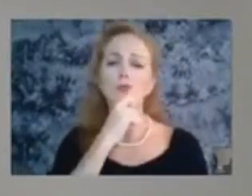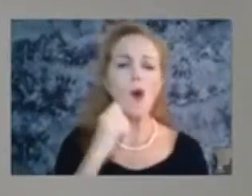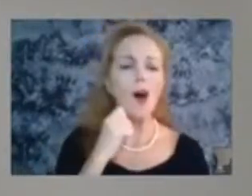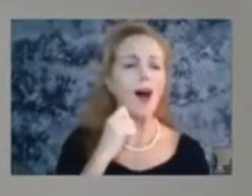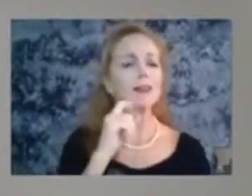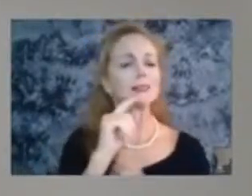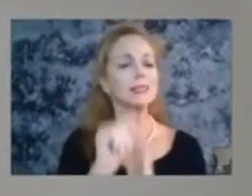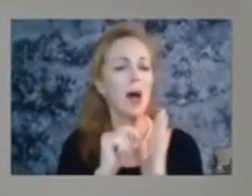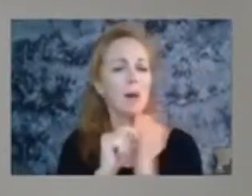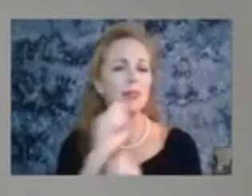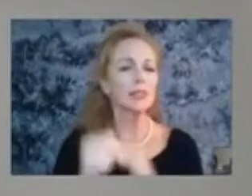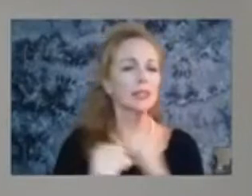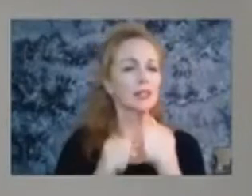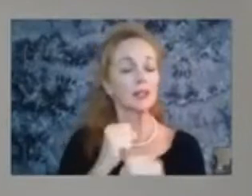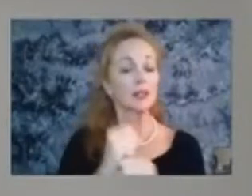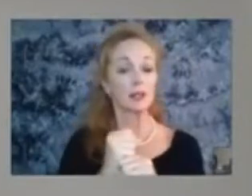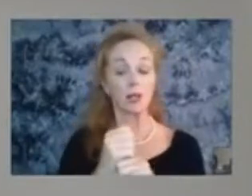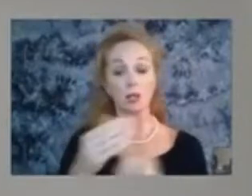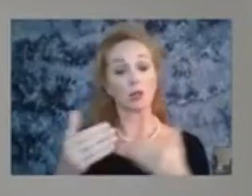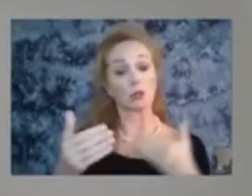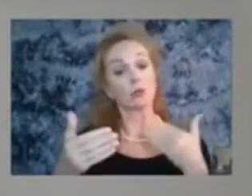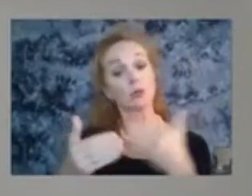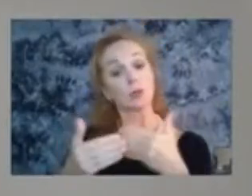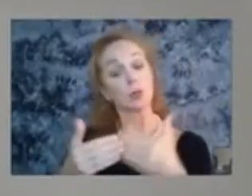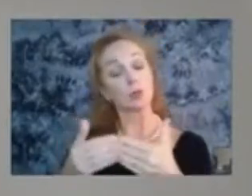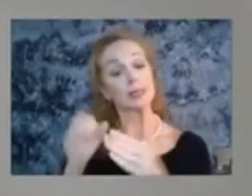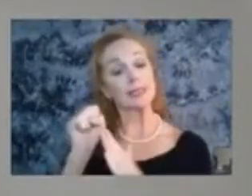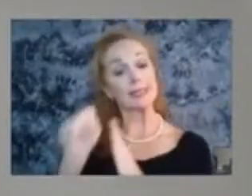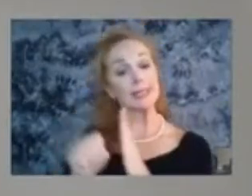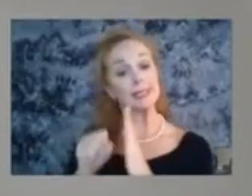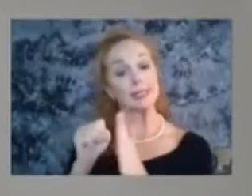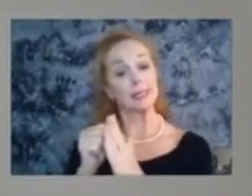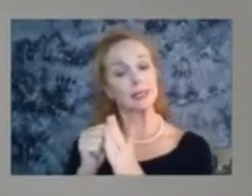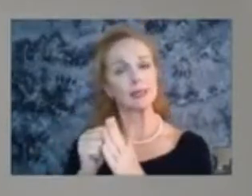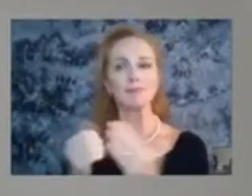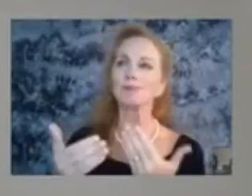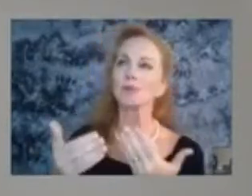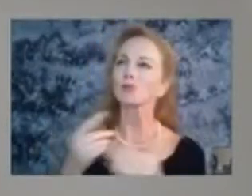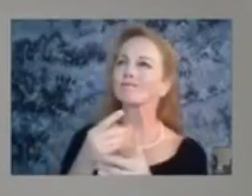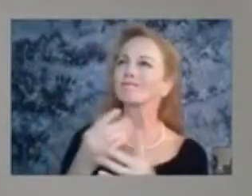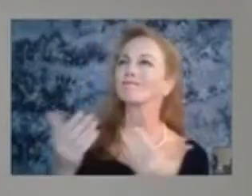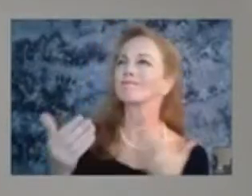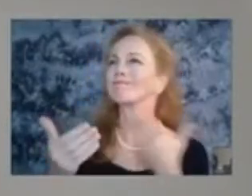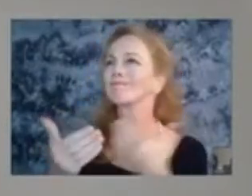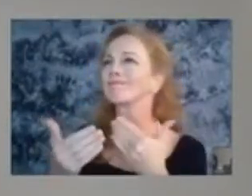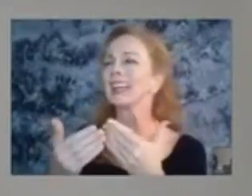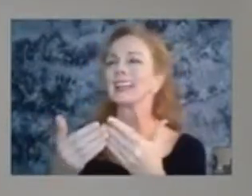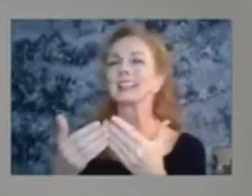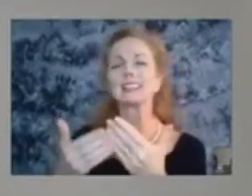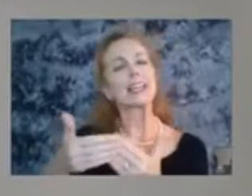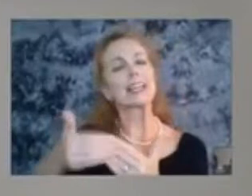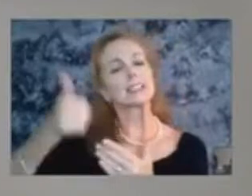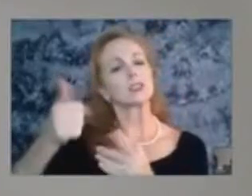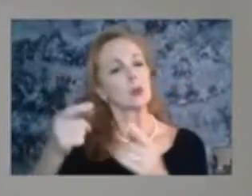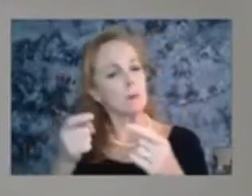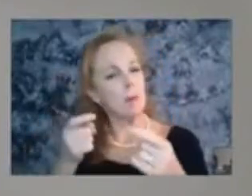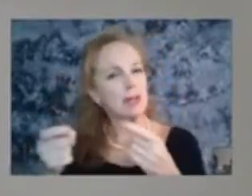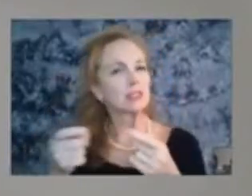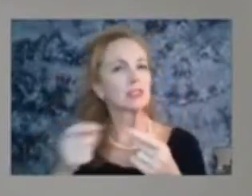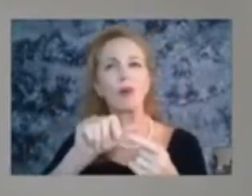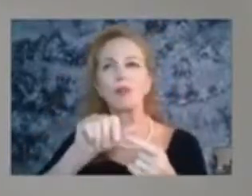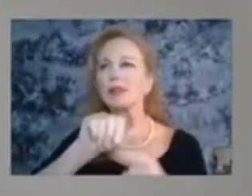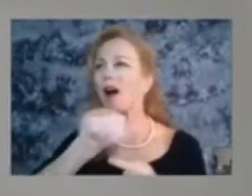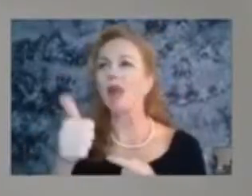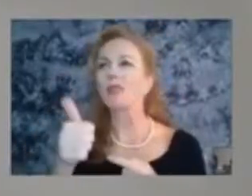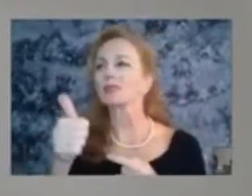we're coming up on a season of the year that it is much easier to manage all these other factors that we